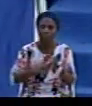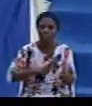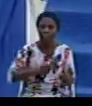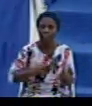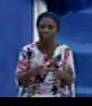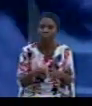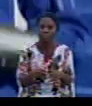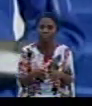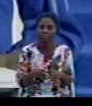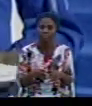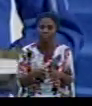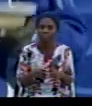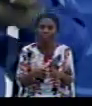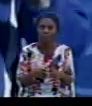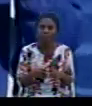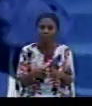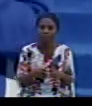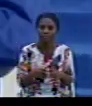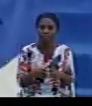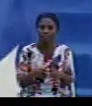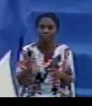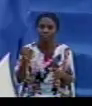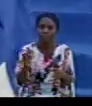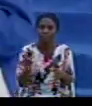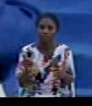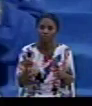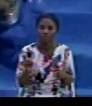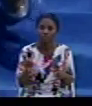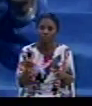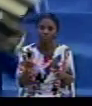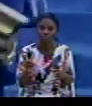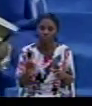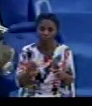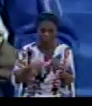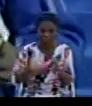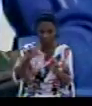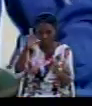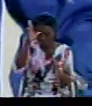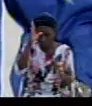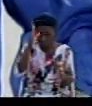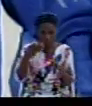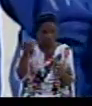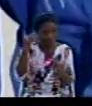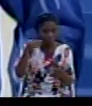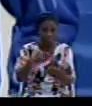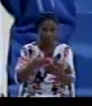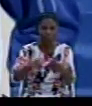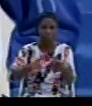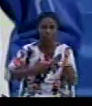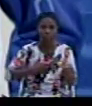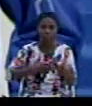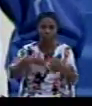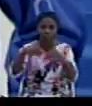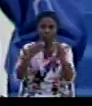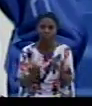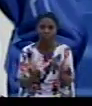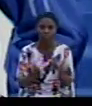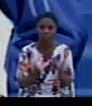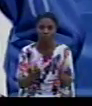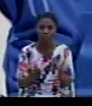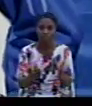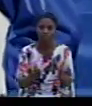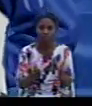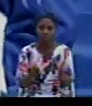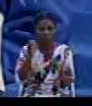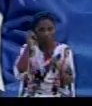at Goodness. So this Baba was close to our area, and we have talked to him. He has decided that today